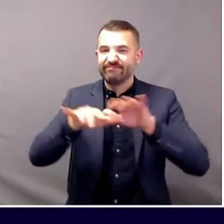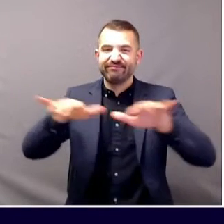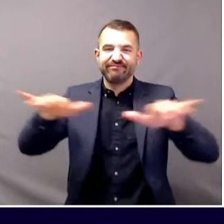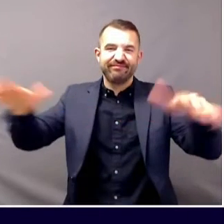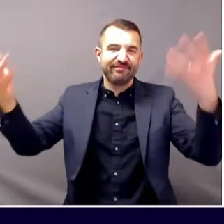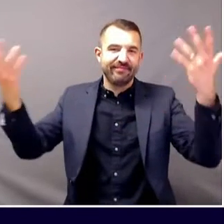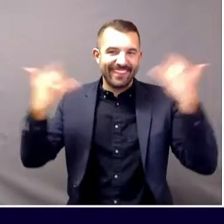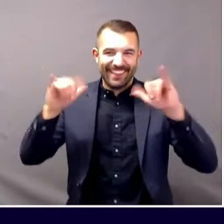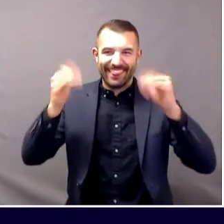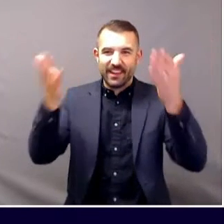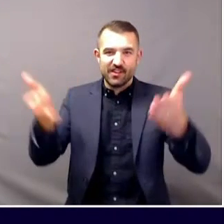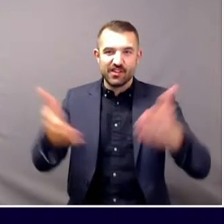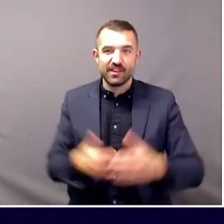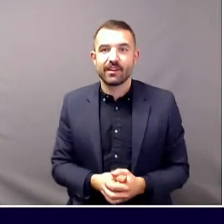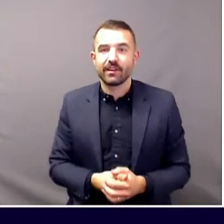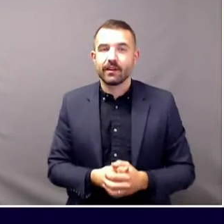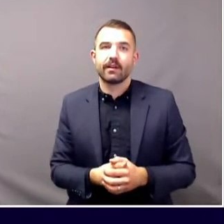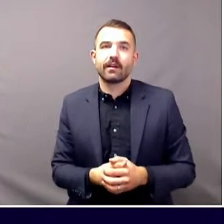level. Okay, thanks.